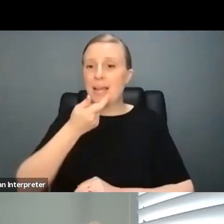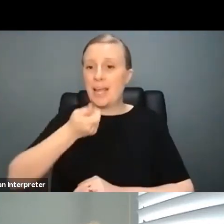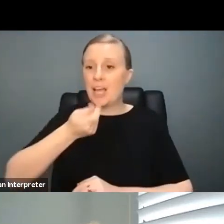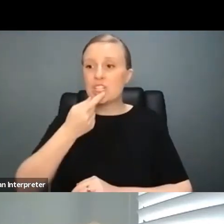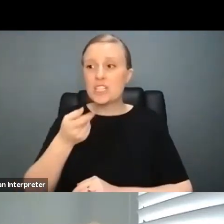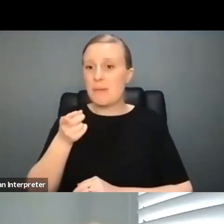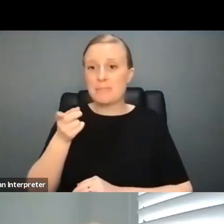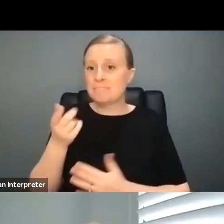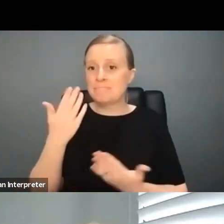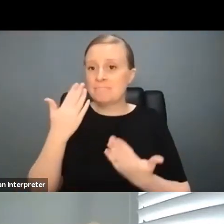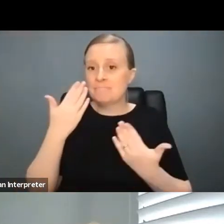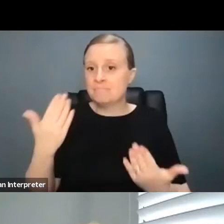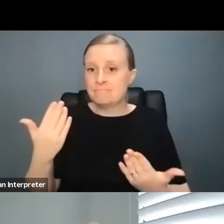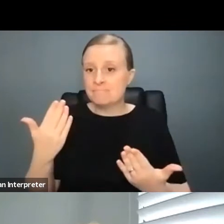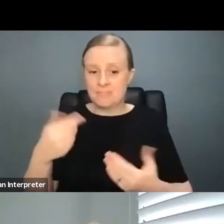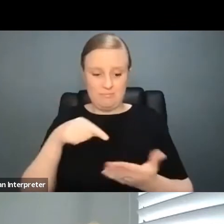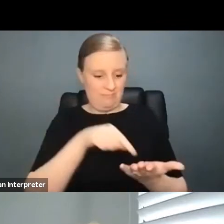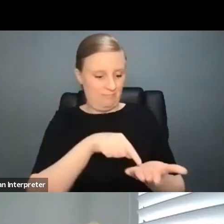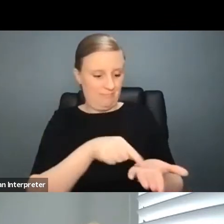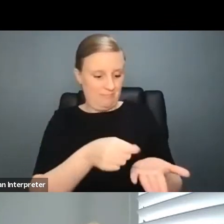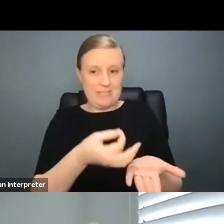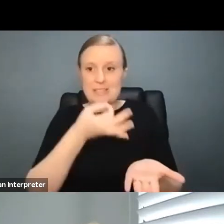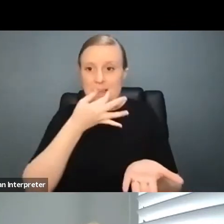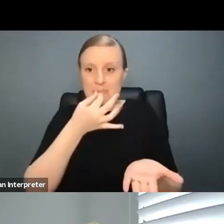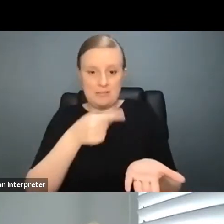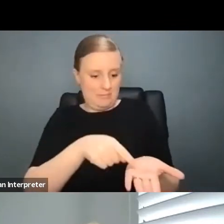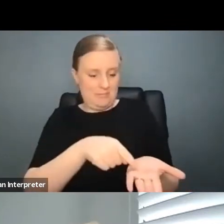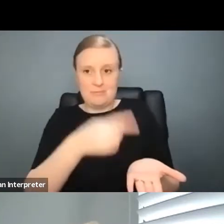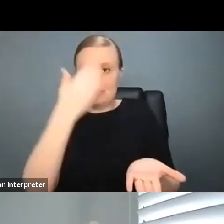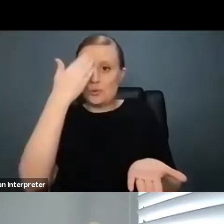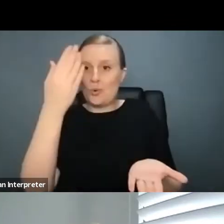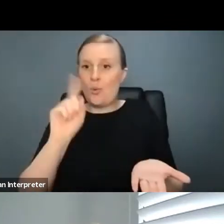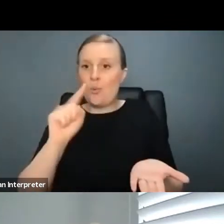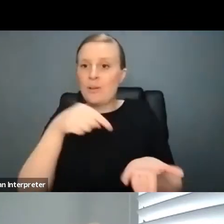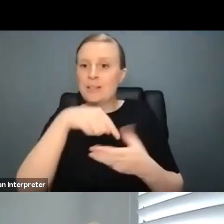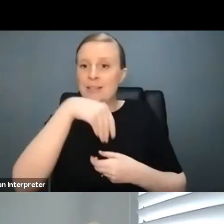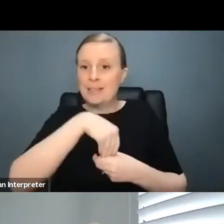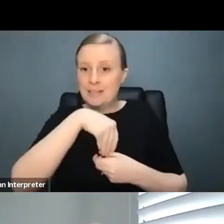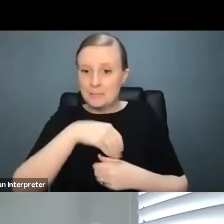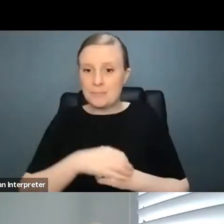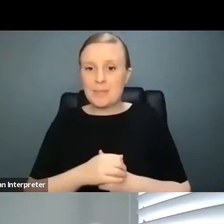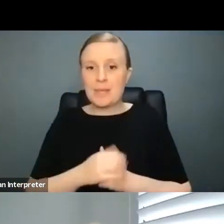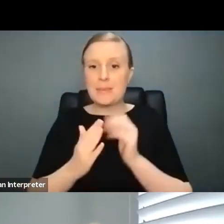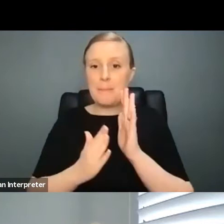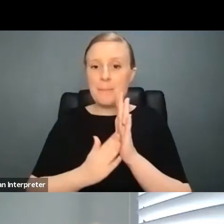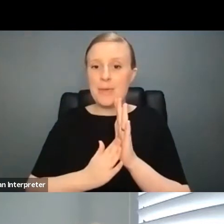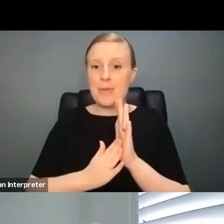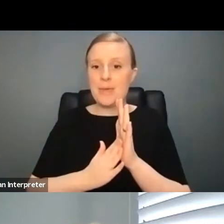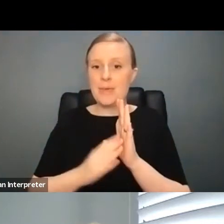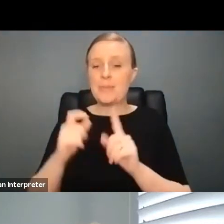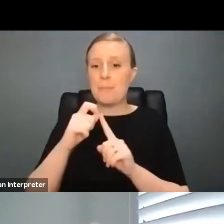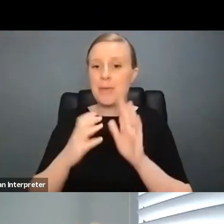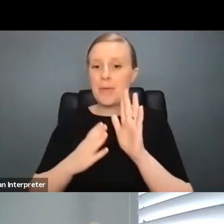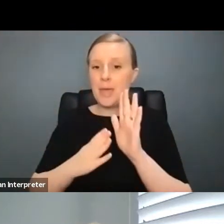One of the interesting findings in terms of ecstasy was that we've found substitution. So the PMMA that was mentioned earlier was found in a